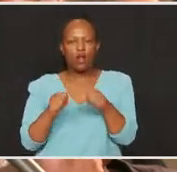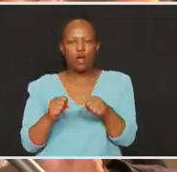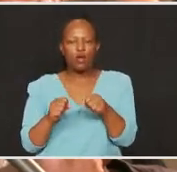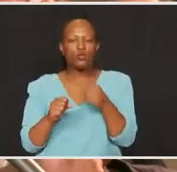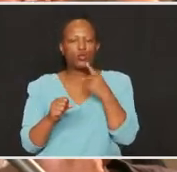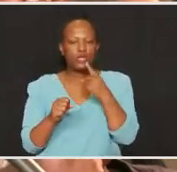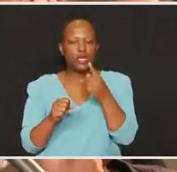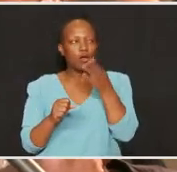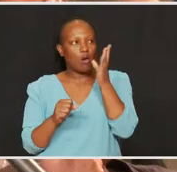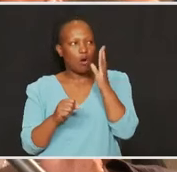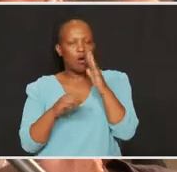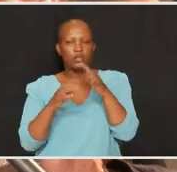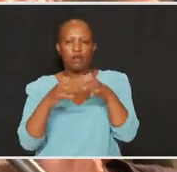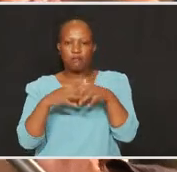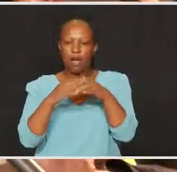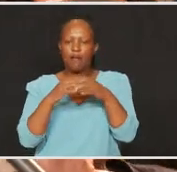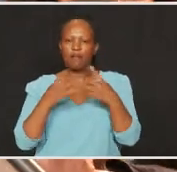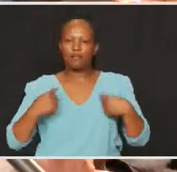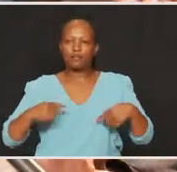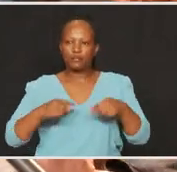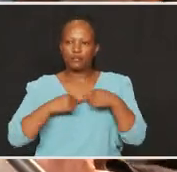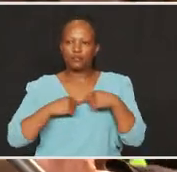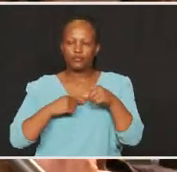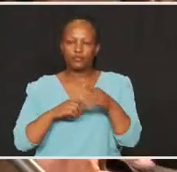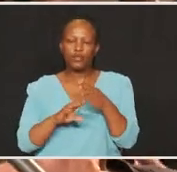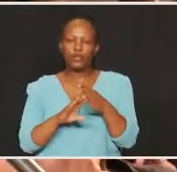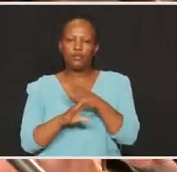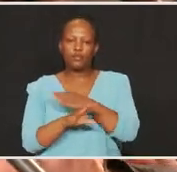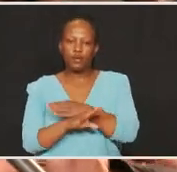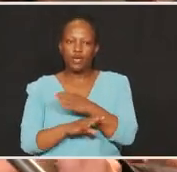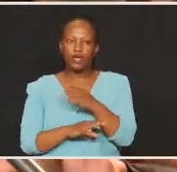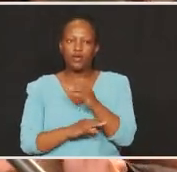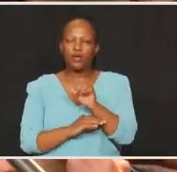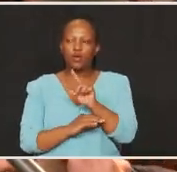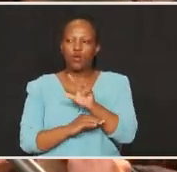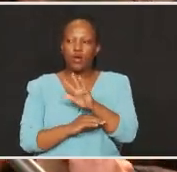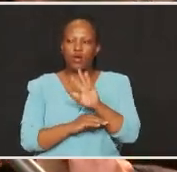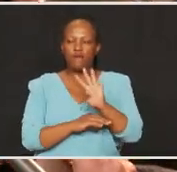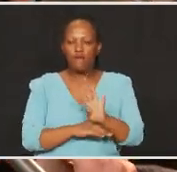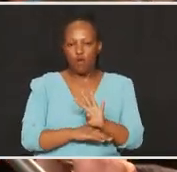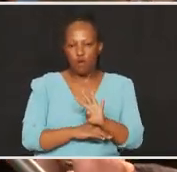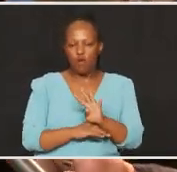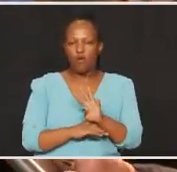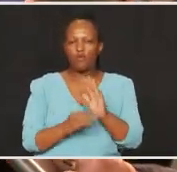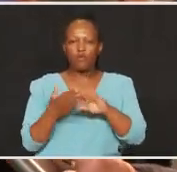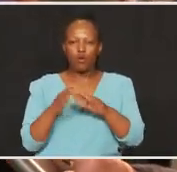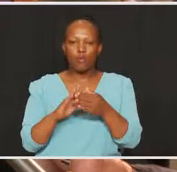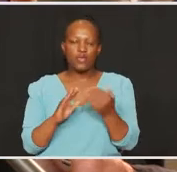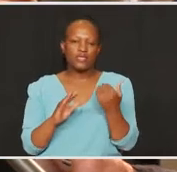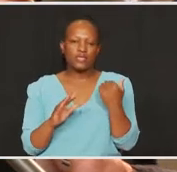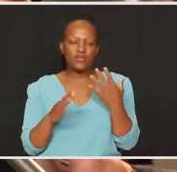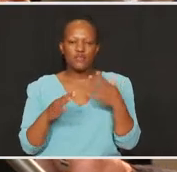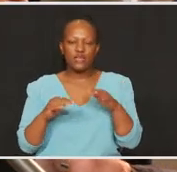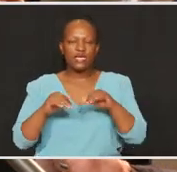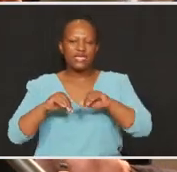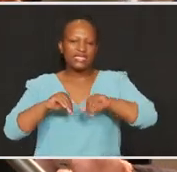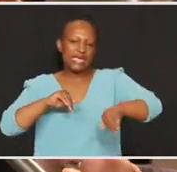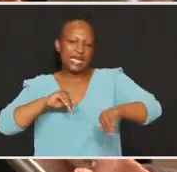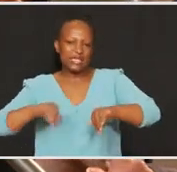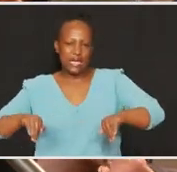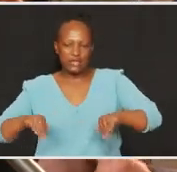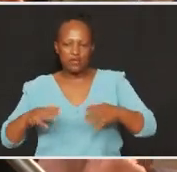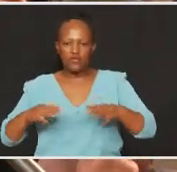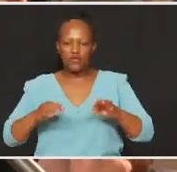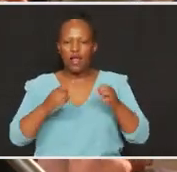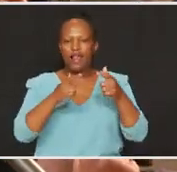established by God pre-1994 which assured in our democracy our communities were subjected to segregation based on language